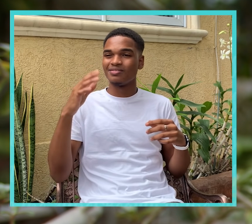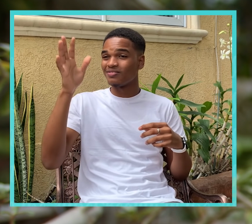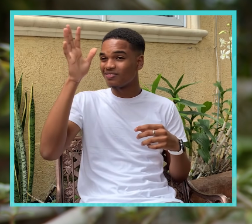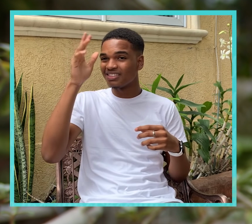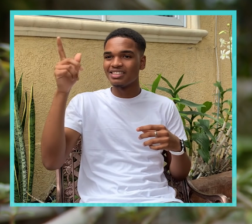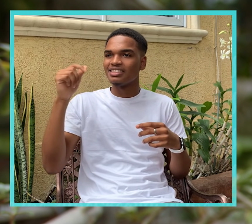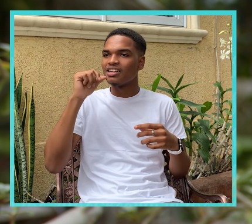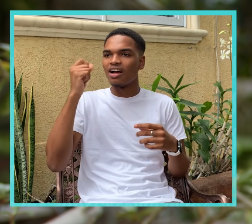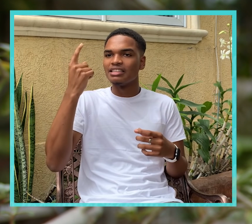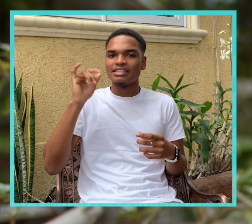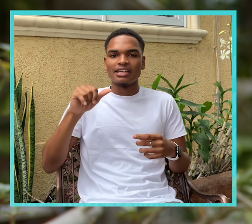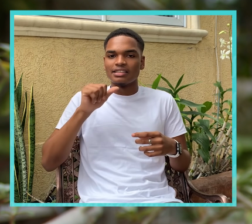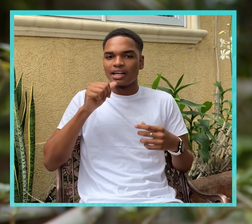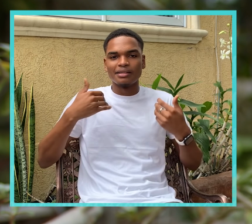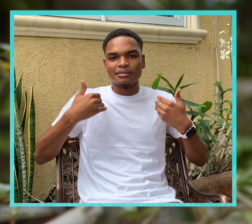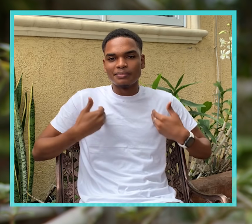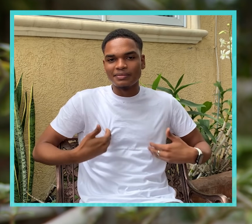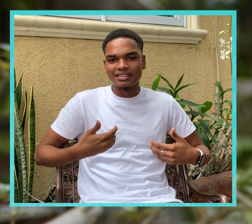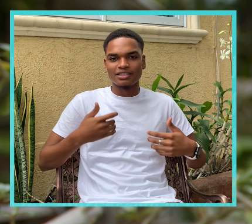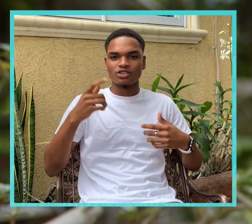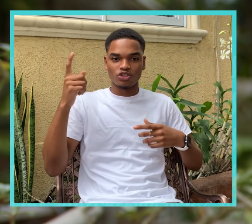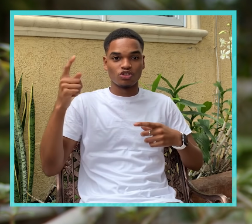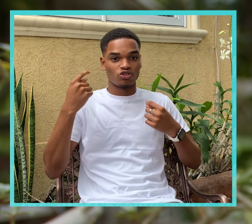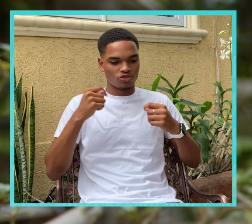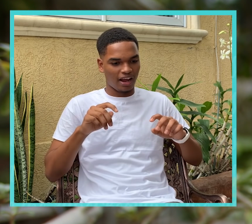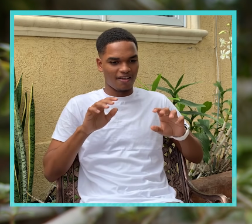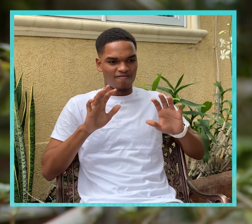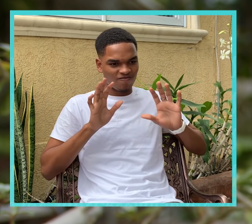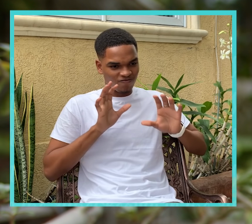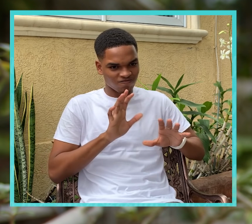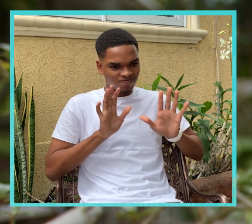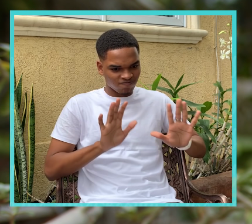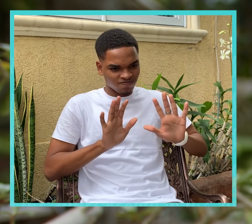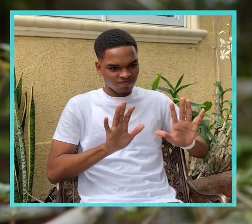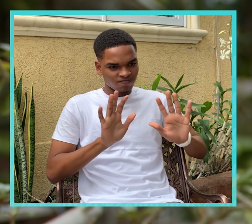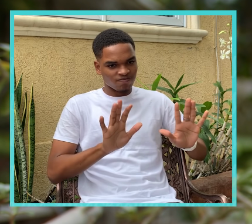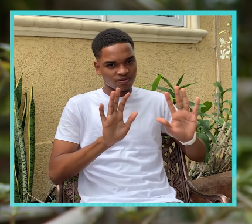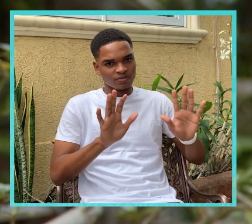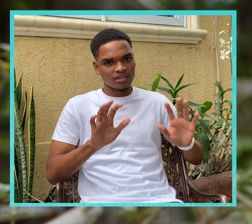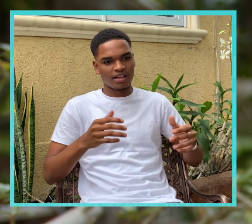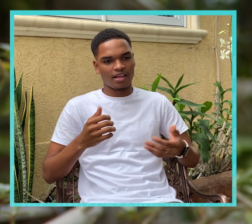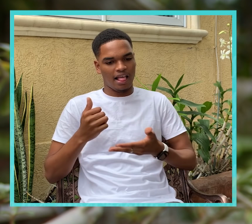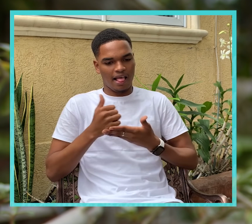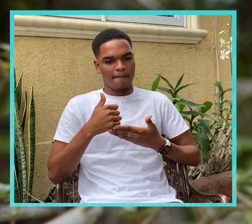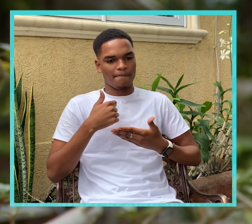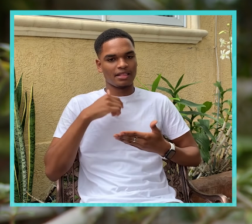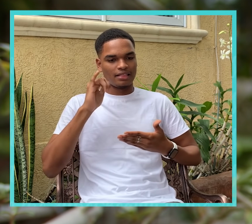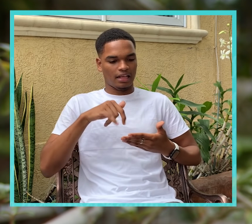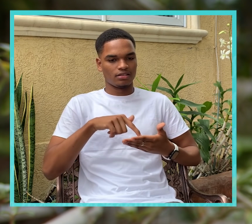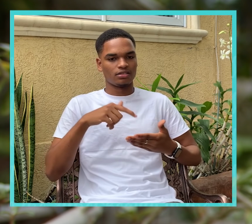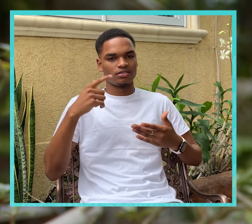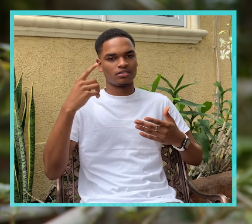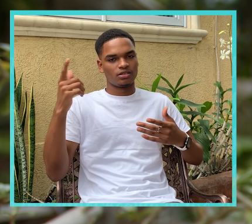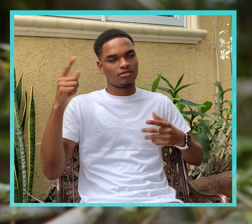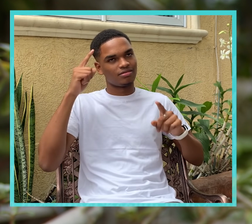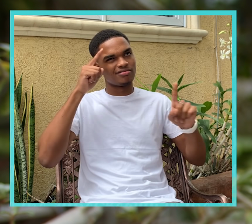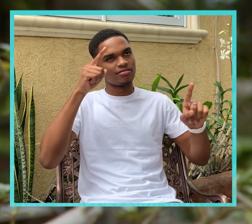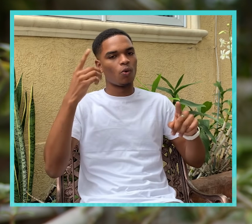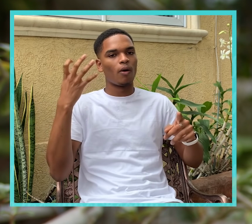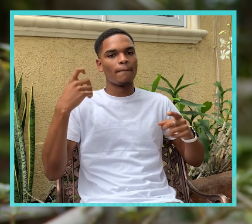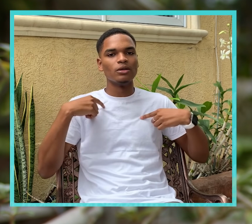This is not me. And he would try to push me in a box that he considered success. Got you. So he wanted